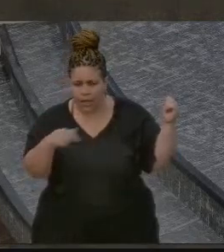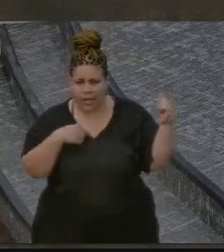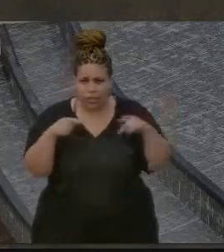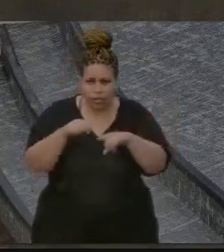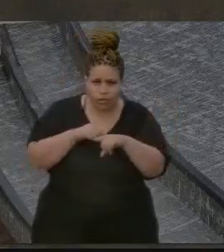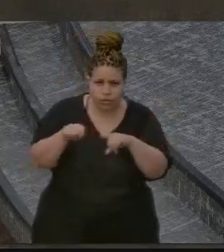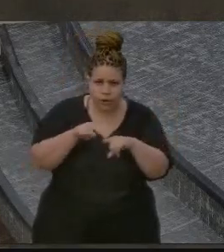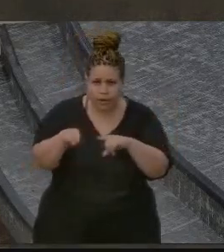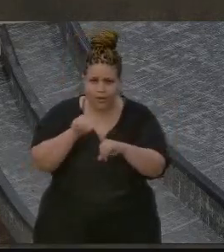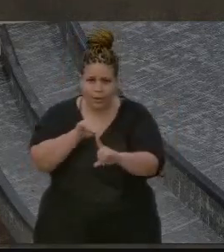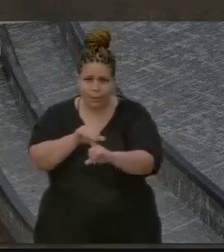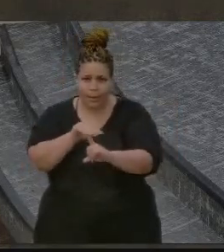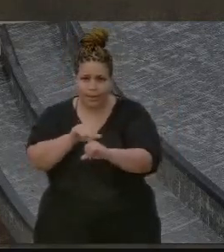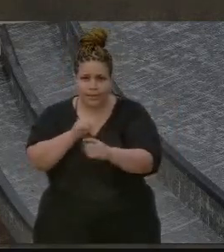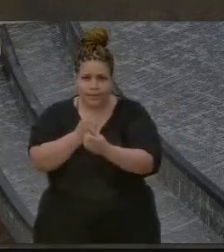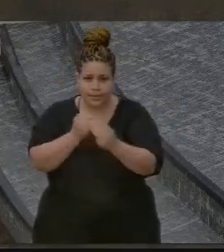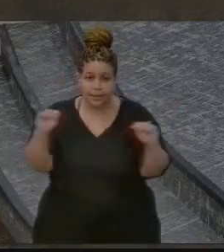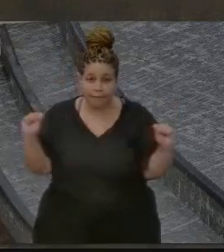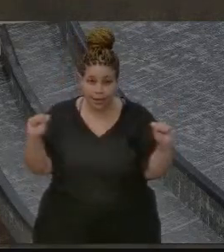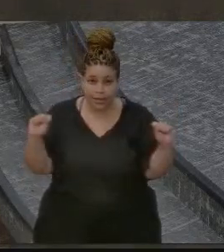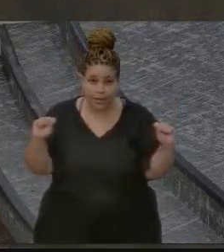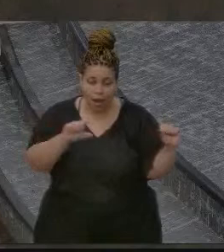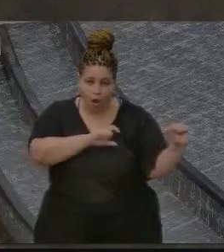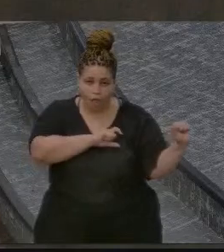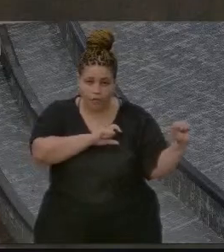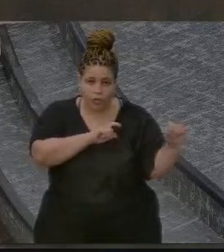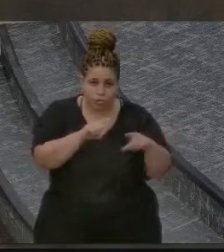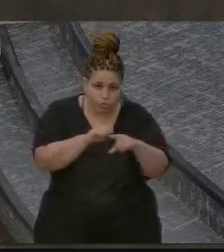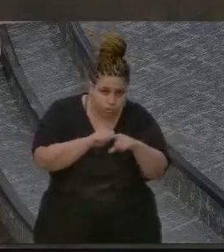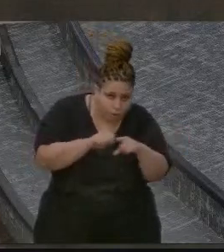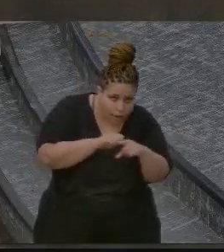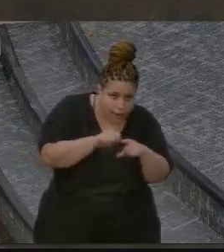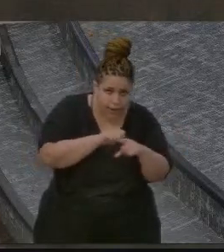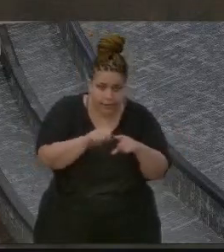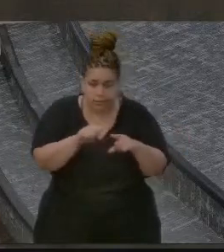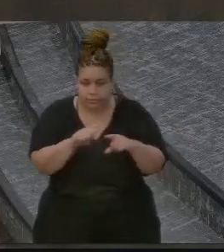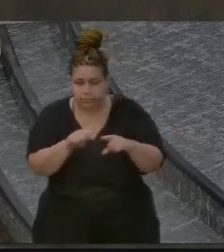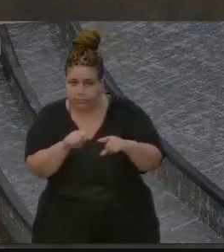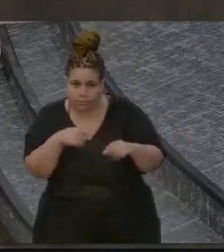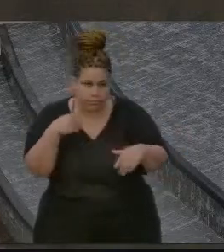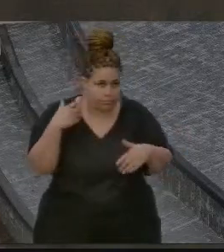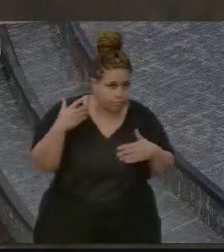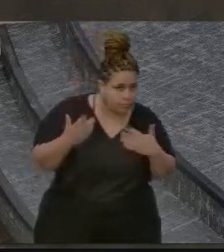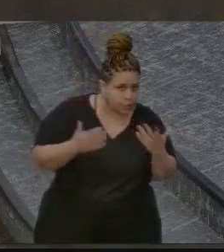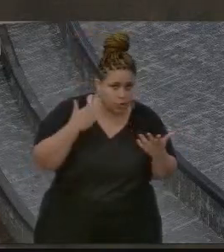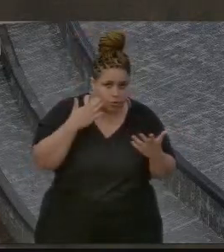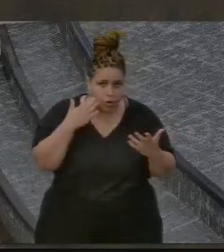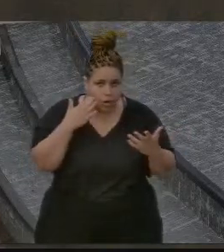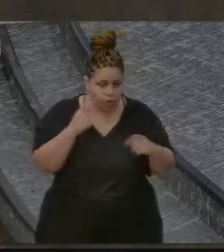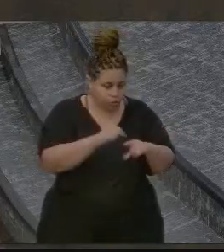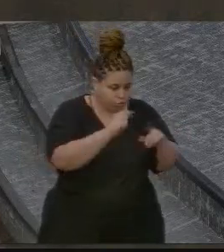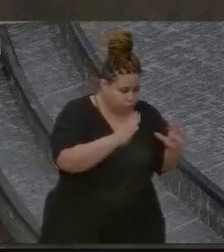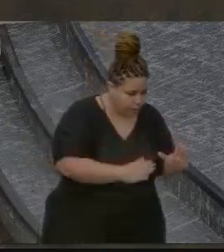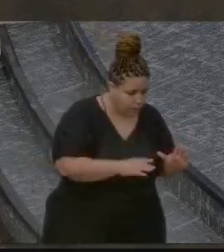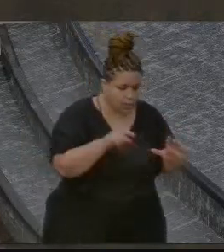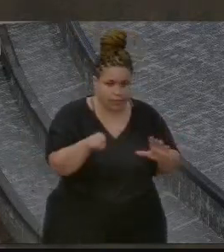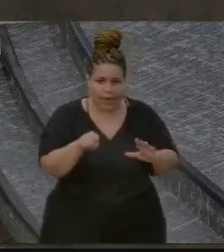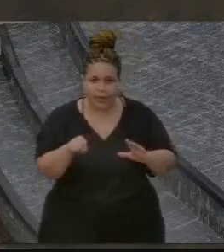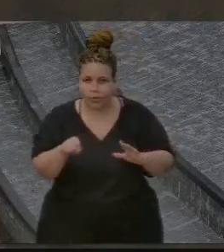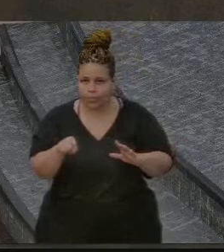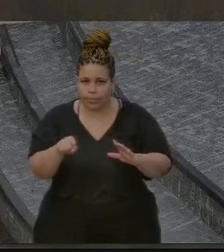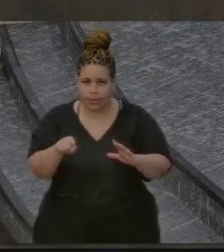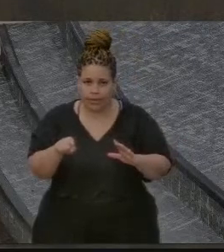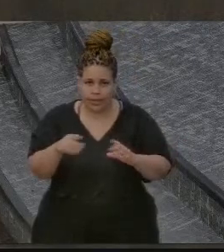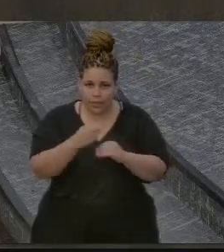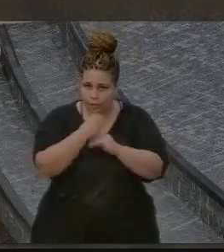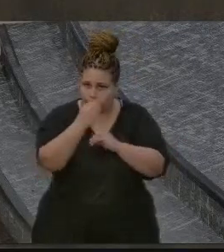the safety officer training, those that'll be like the trainer, they'll be pushed out. What is